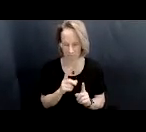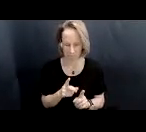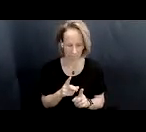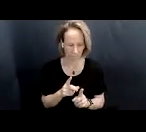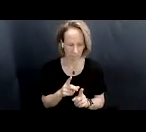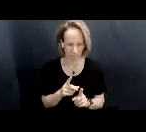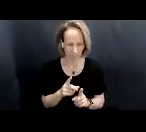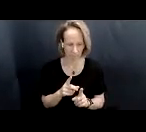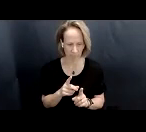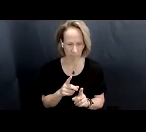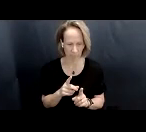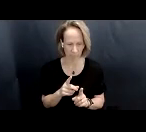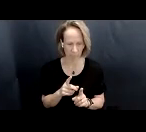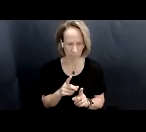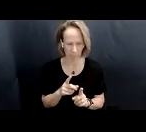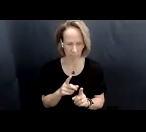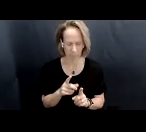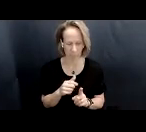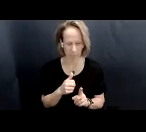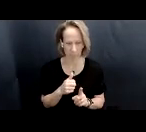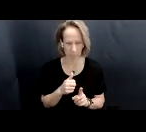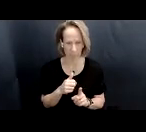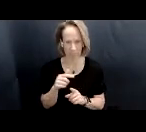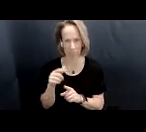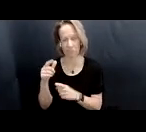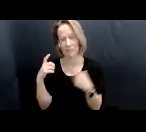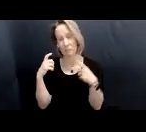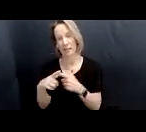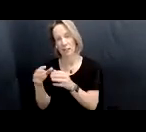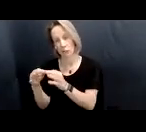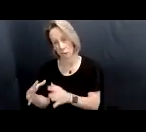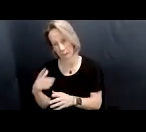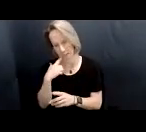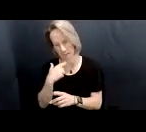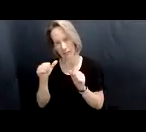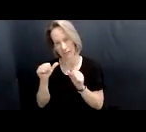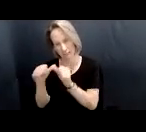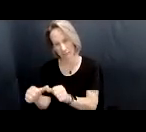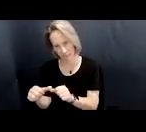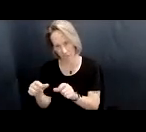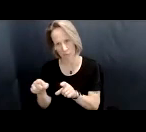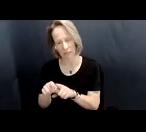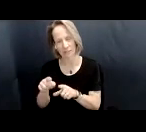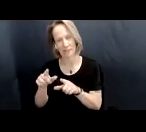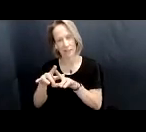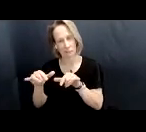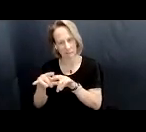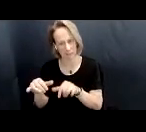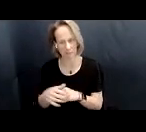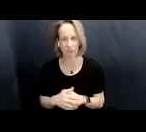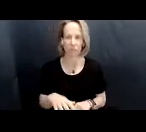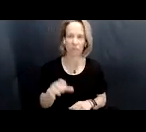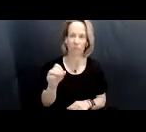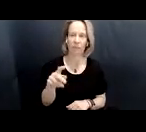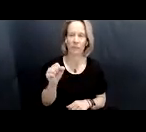I can continue now simultaneous since we said how to get that. Wonderful. Thank you so much. So yeah, we'll email those